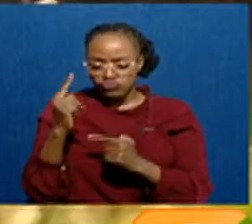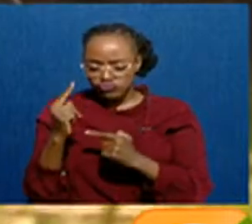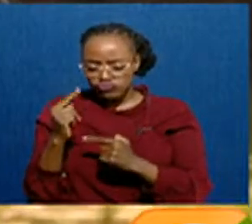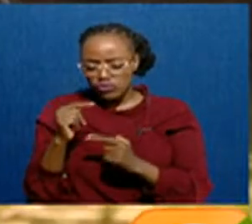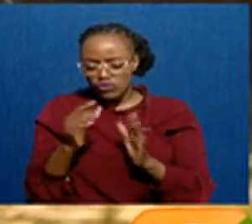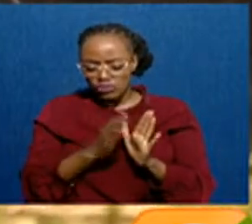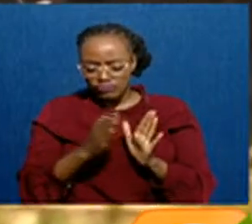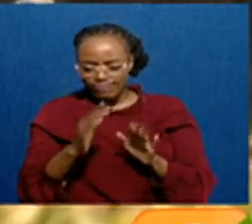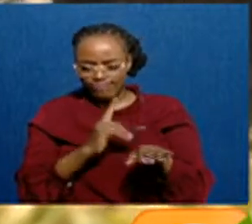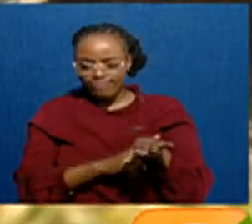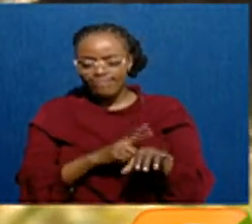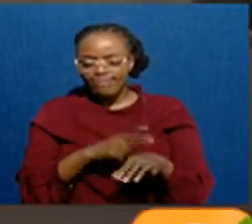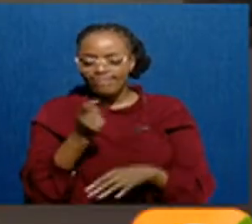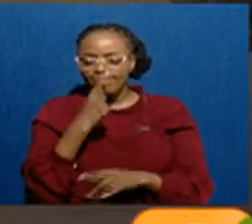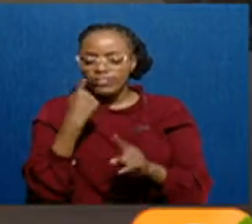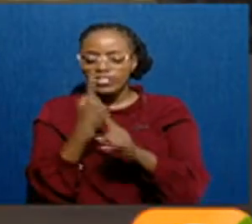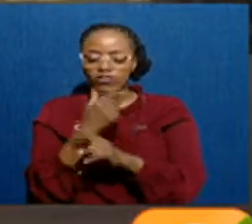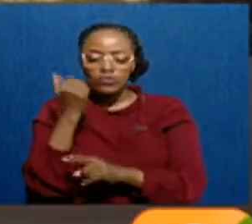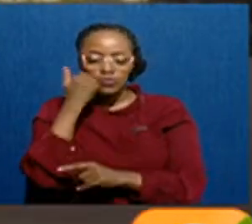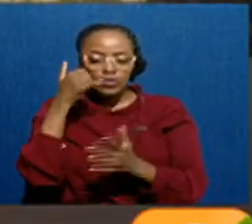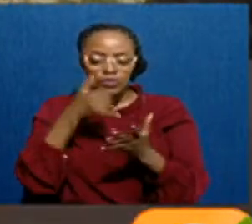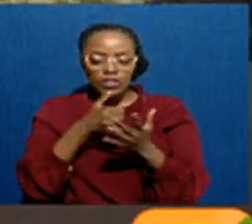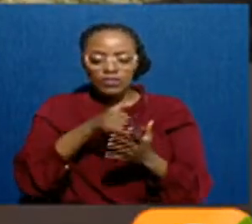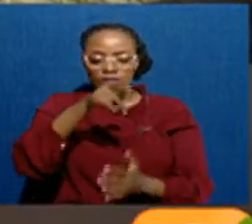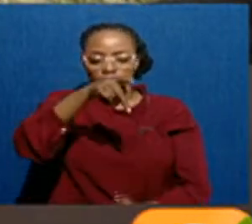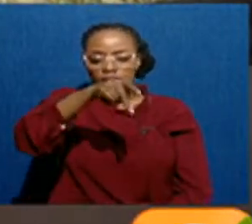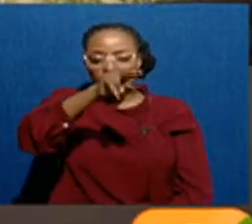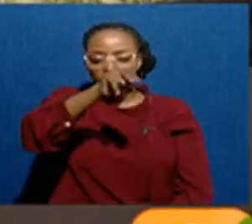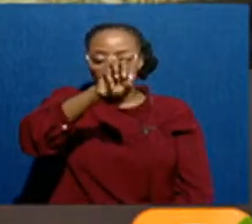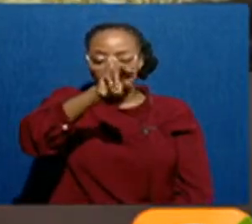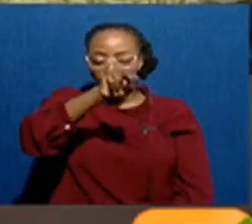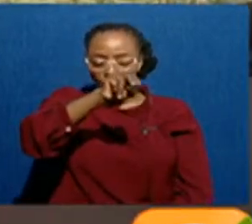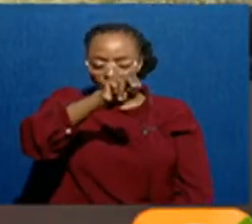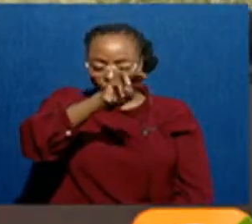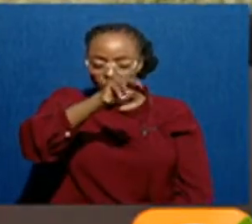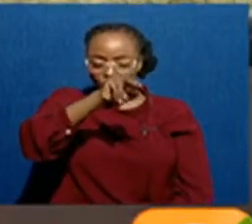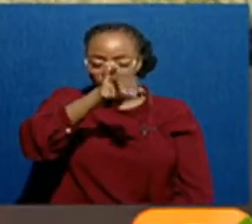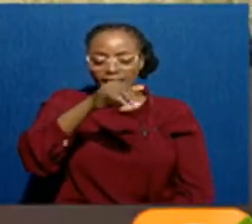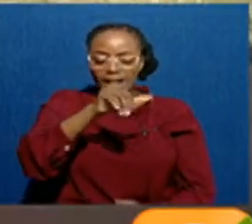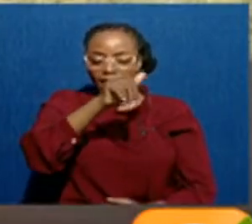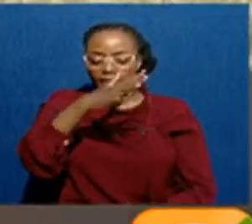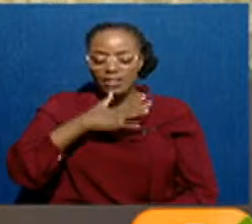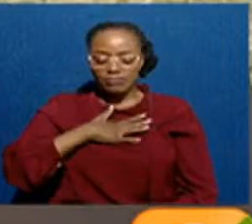was being treated for different ailments, including pneumonia and chest-related problems.